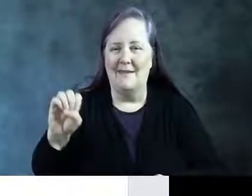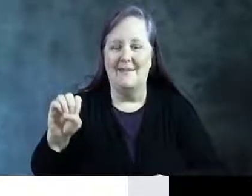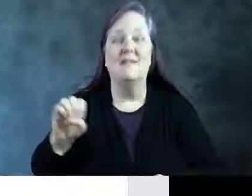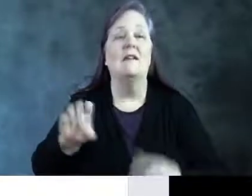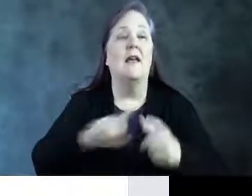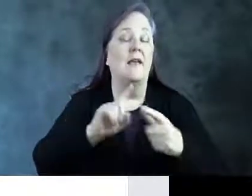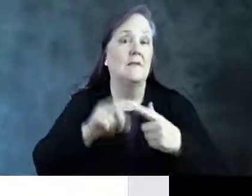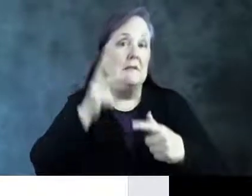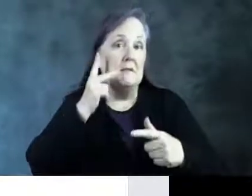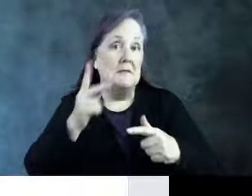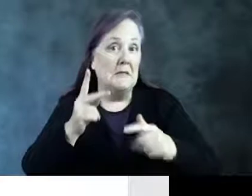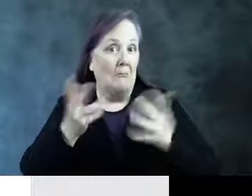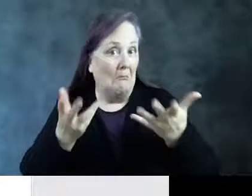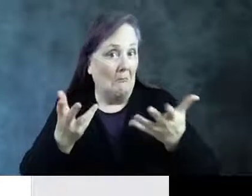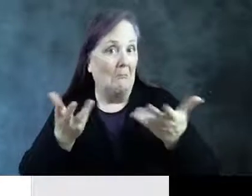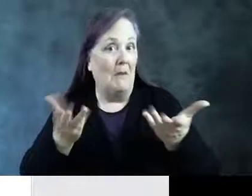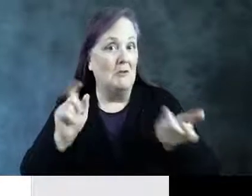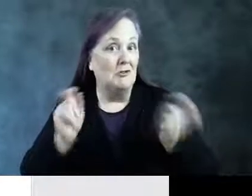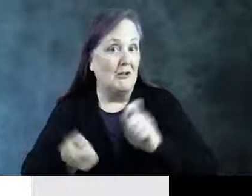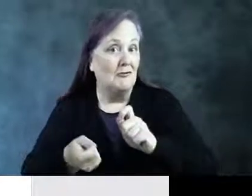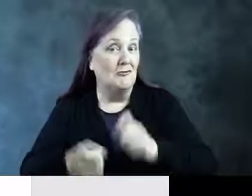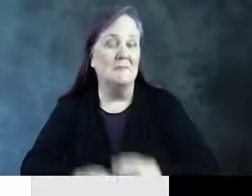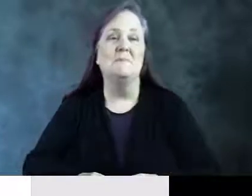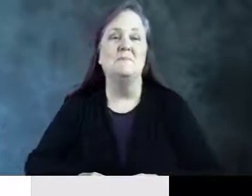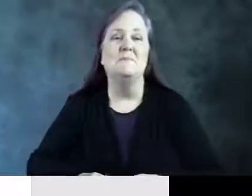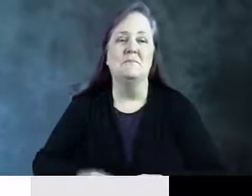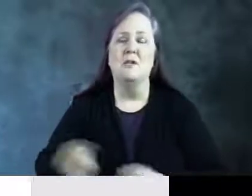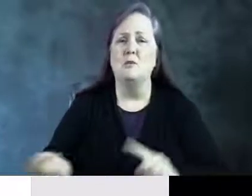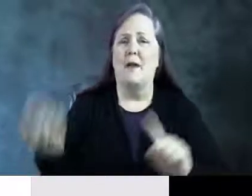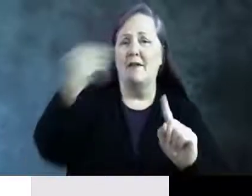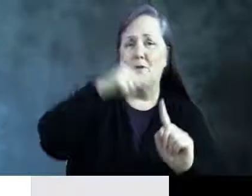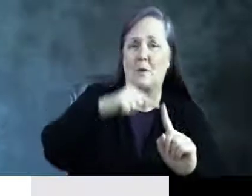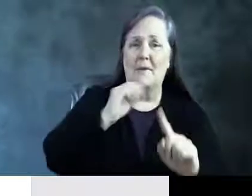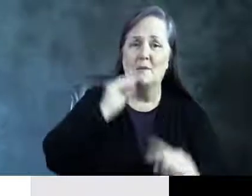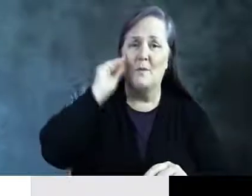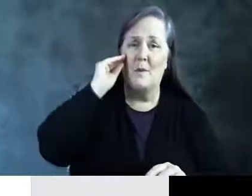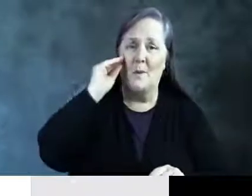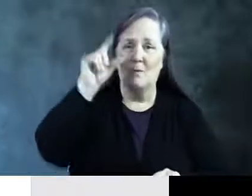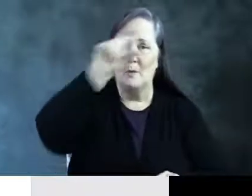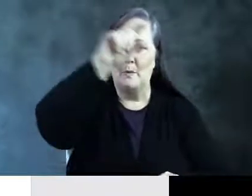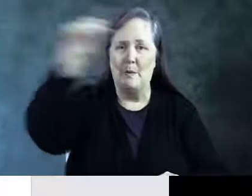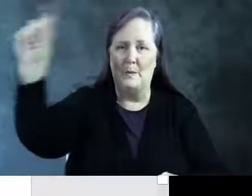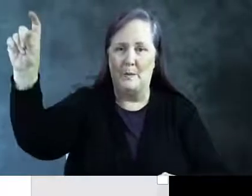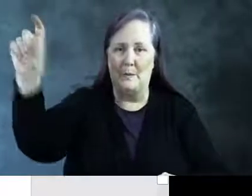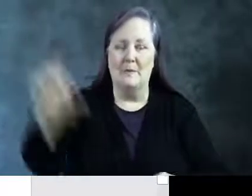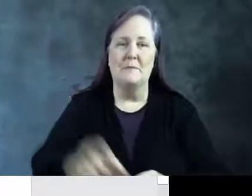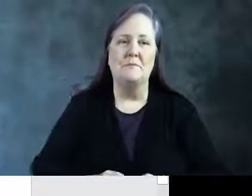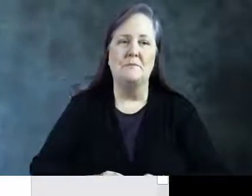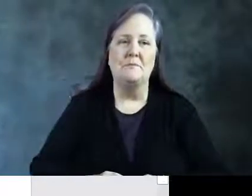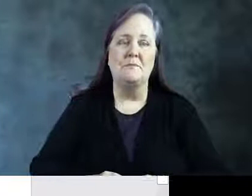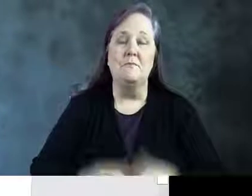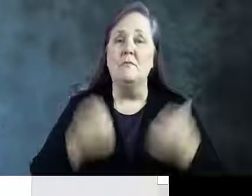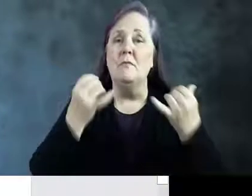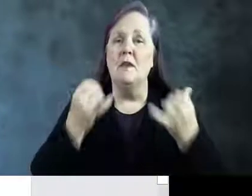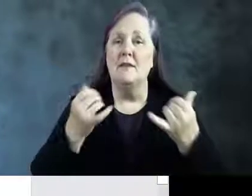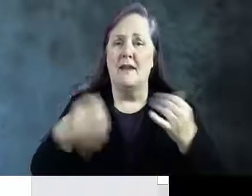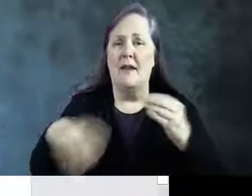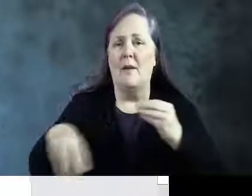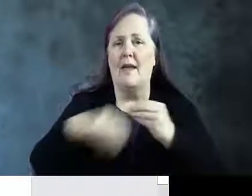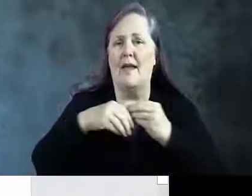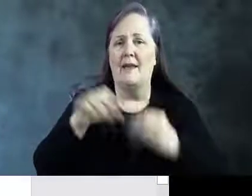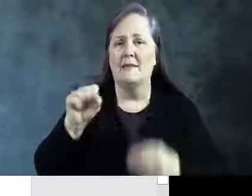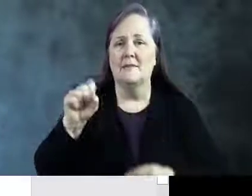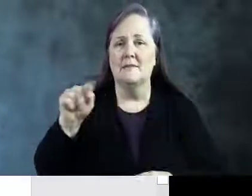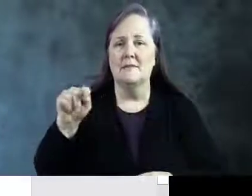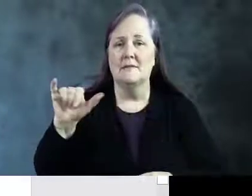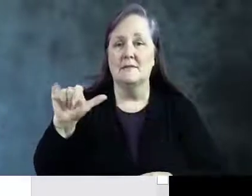how this has changed. So I need to go back to my Home ribbon. And now we want to start adding styles. So